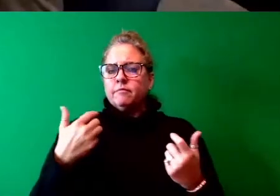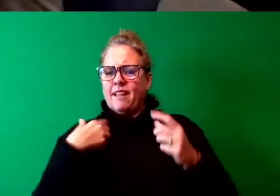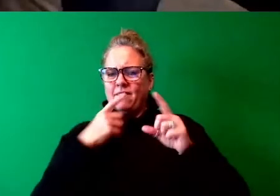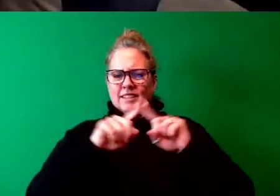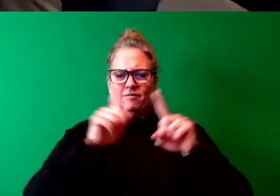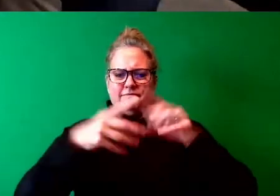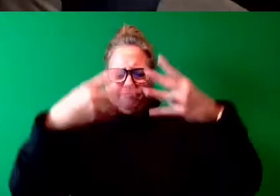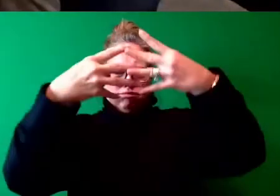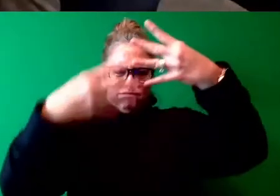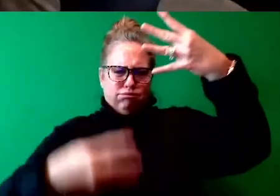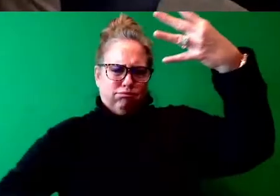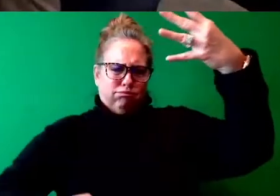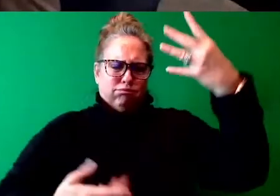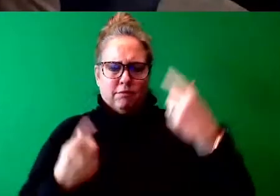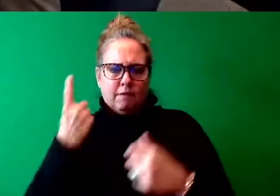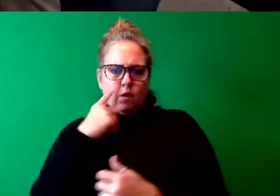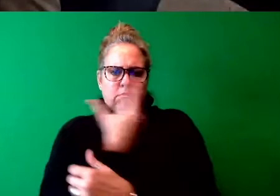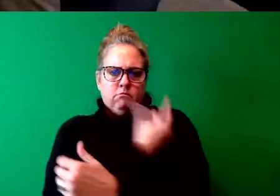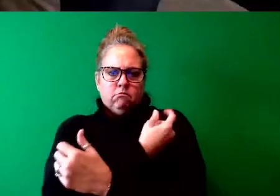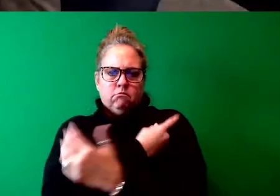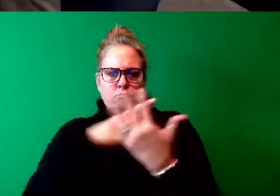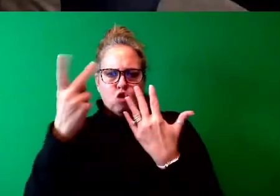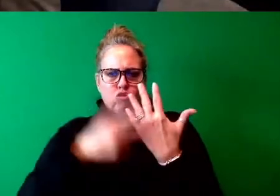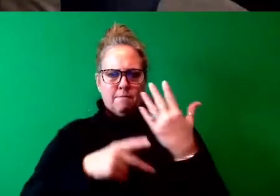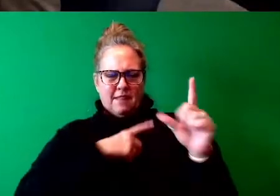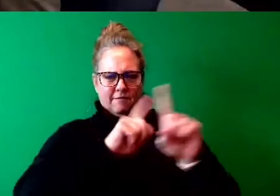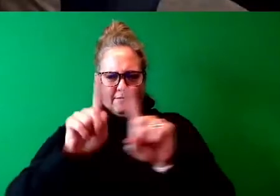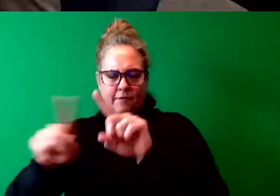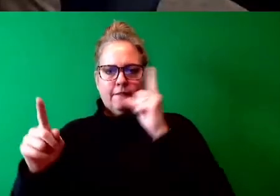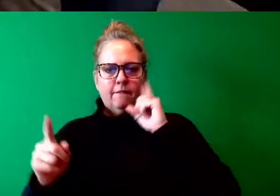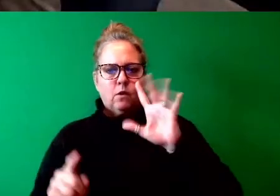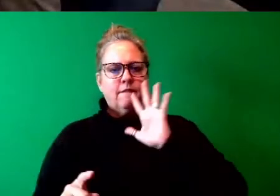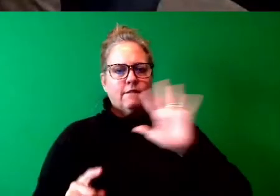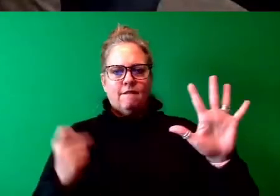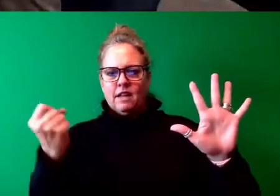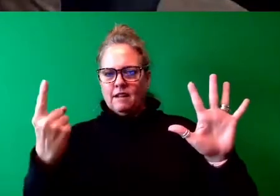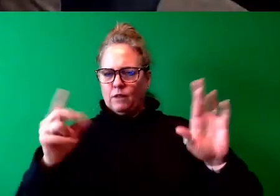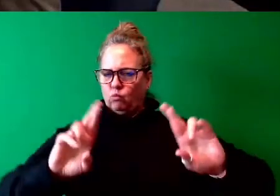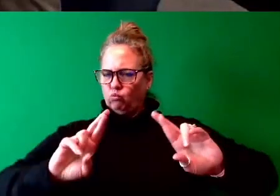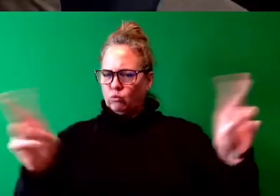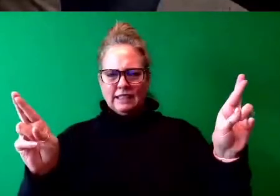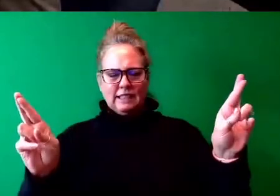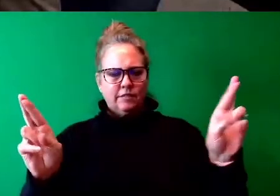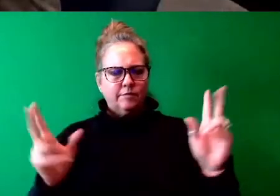will be available. So I think that's a really